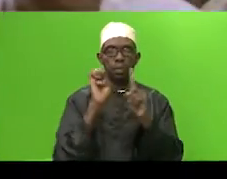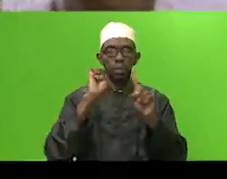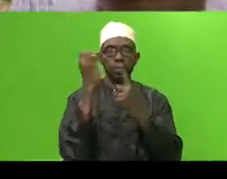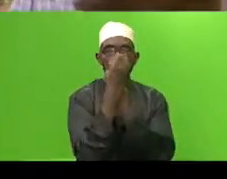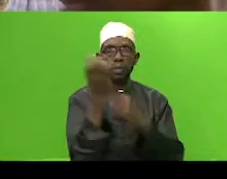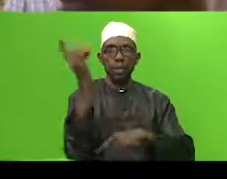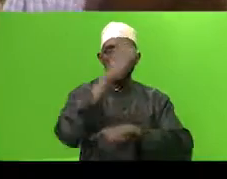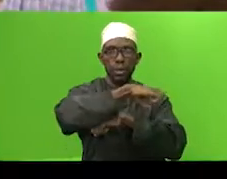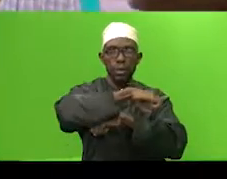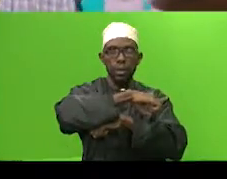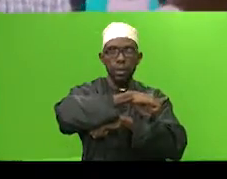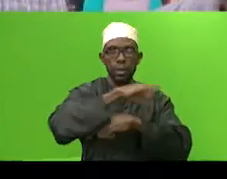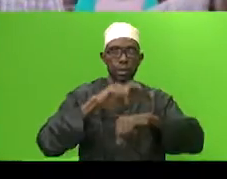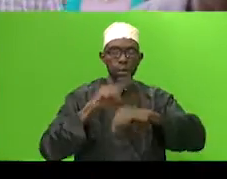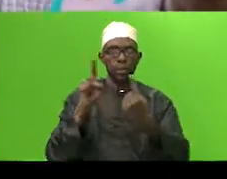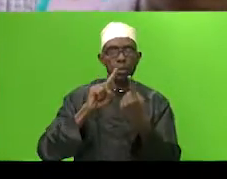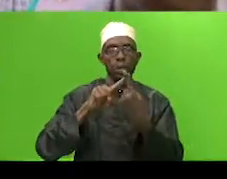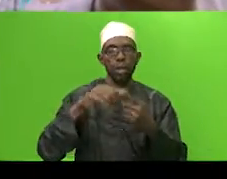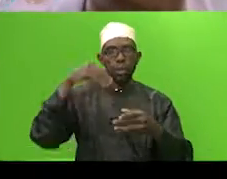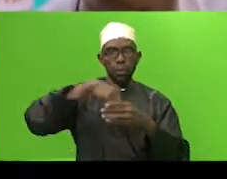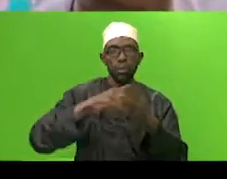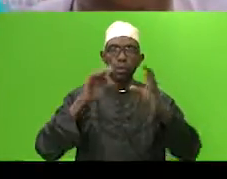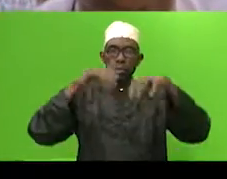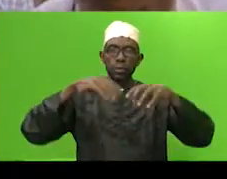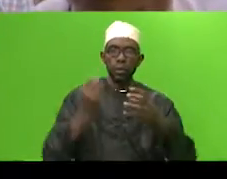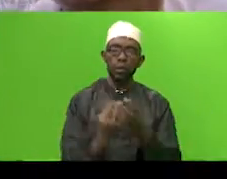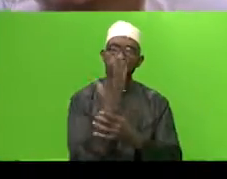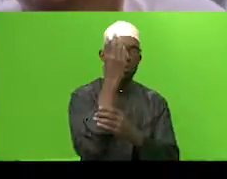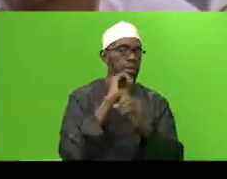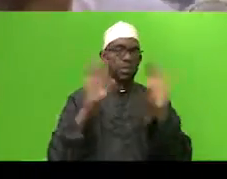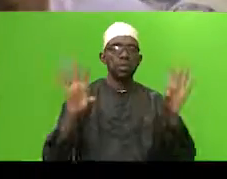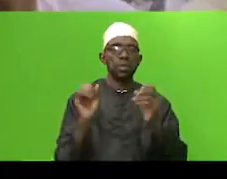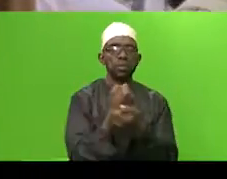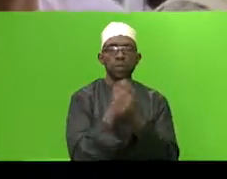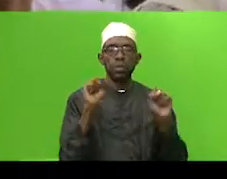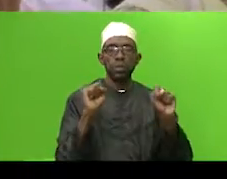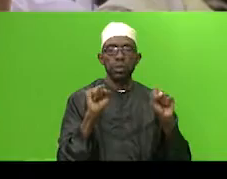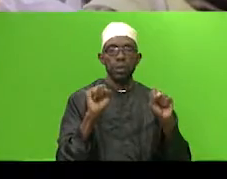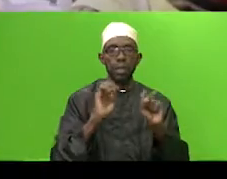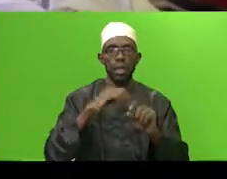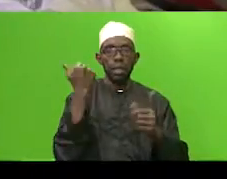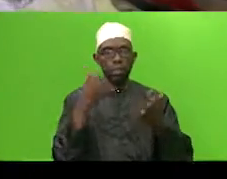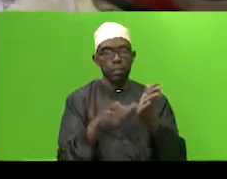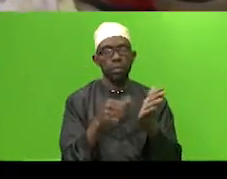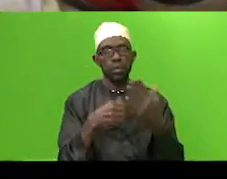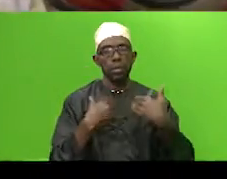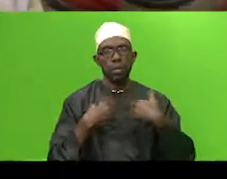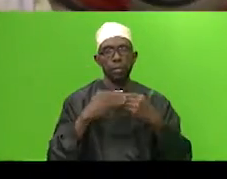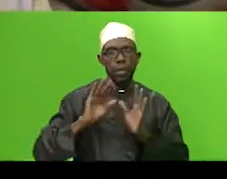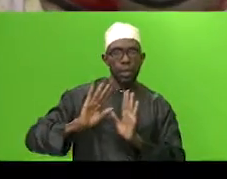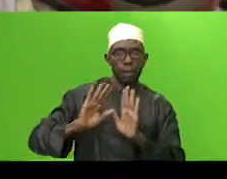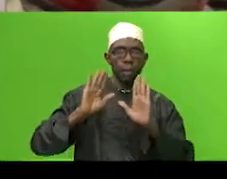danger because whenever we put the plants, they don't grow. And in the other case, we have to live